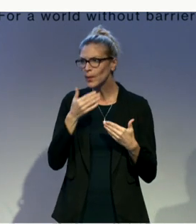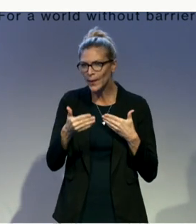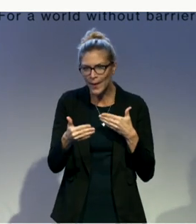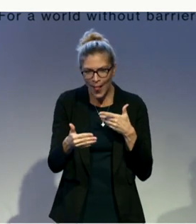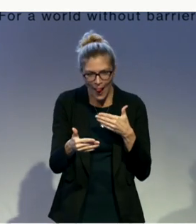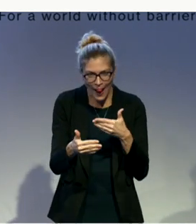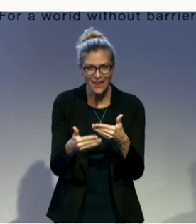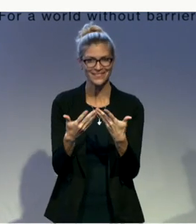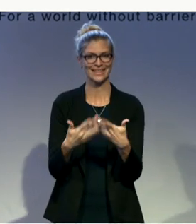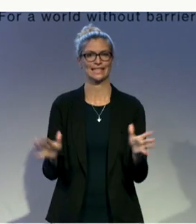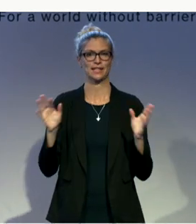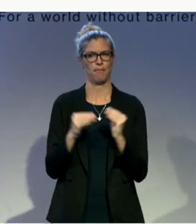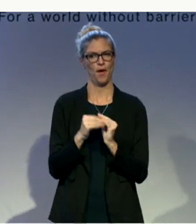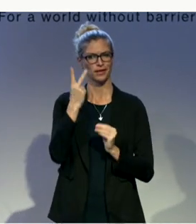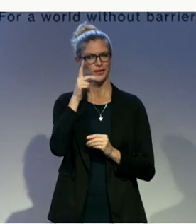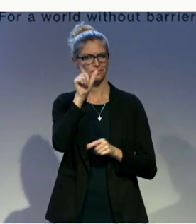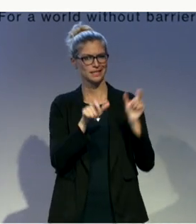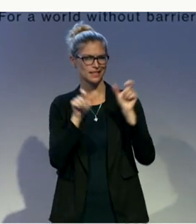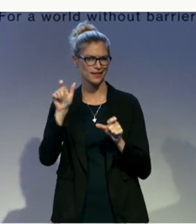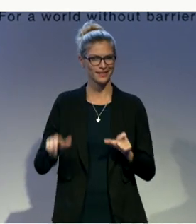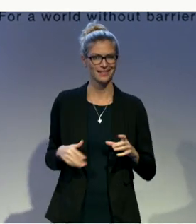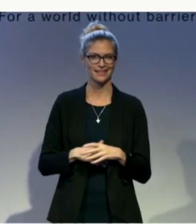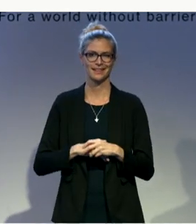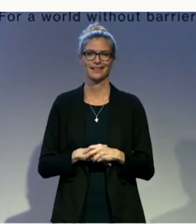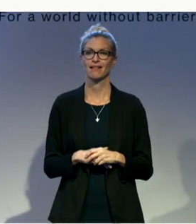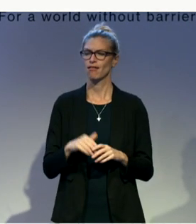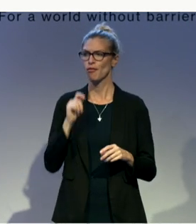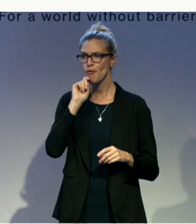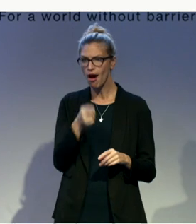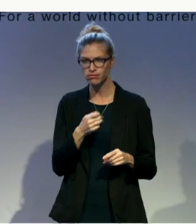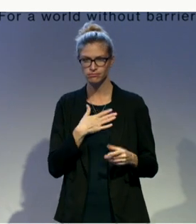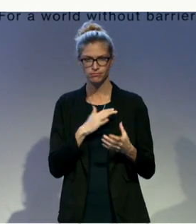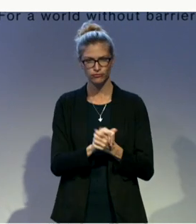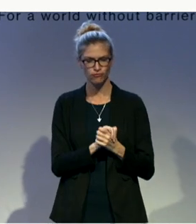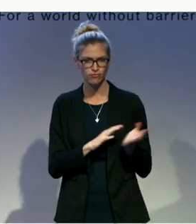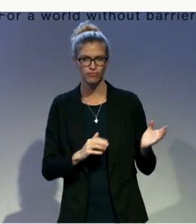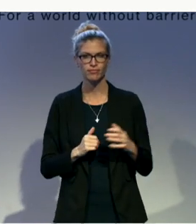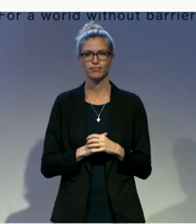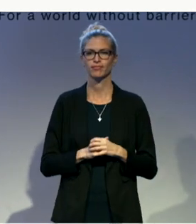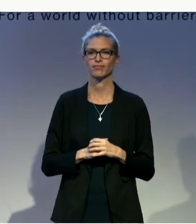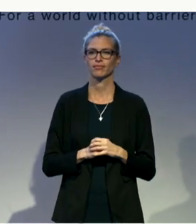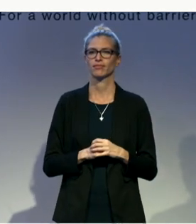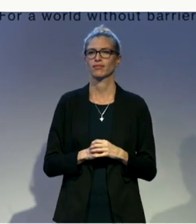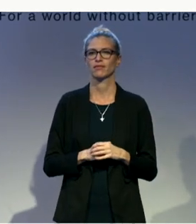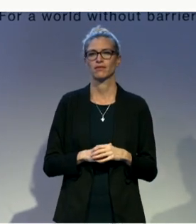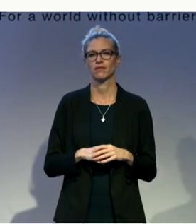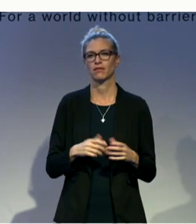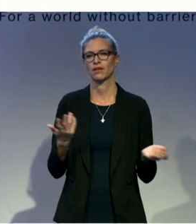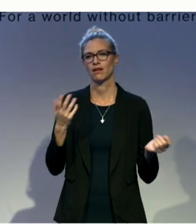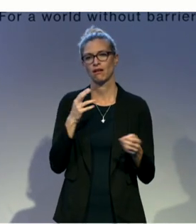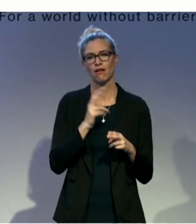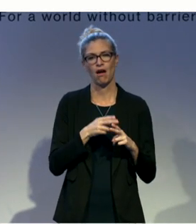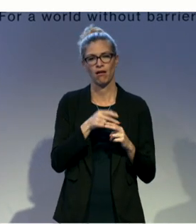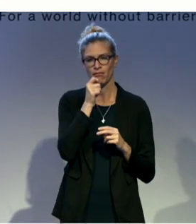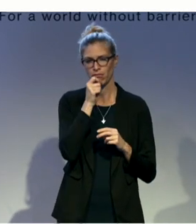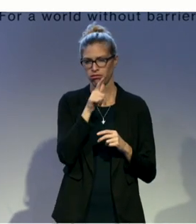us, and last but not least, our friends from Hungary, the most difficult names to be pronounced, but